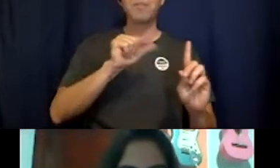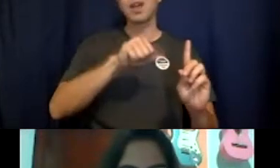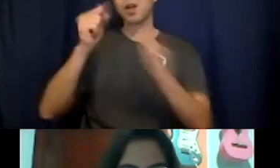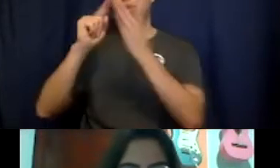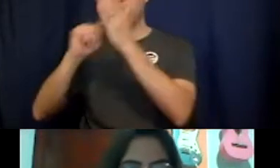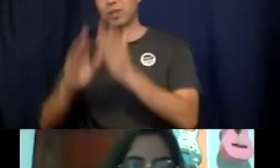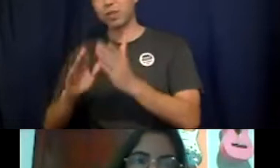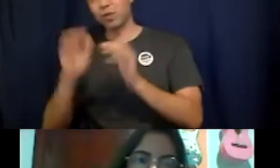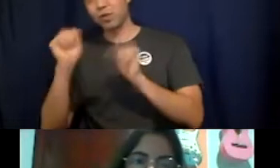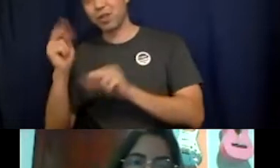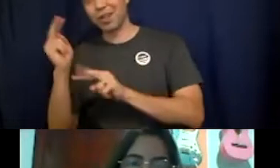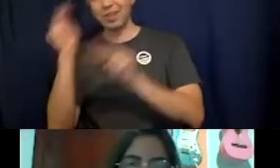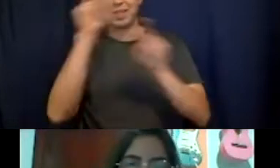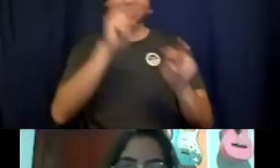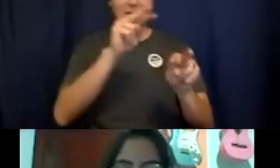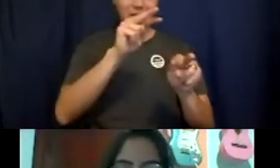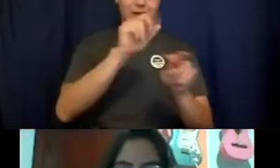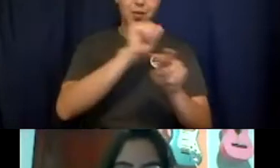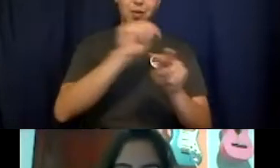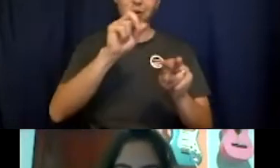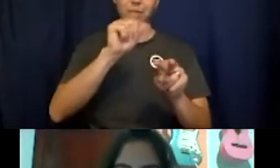Are you really? I've already talked to them, so.